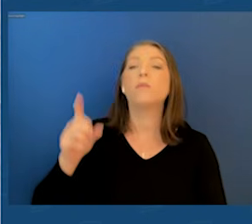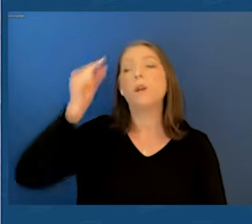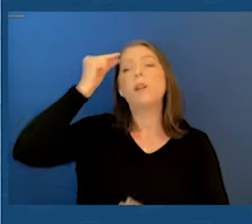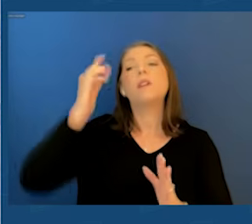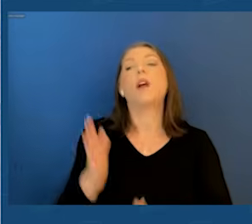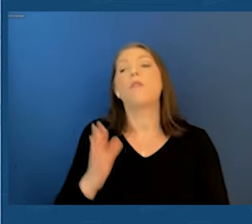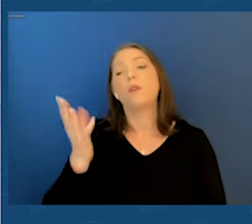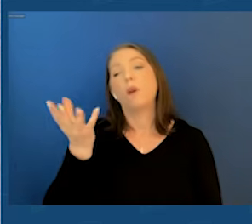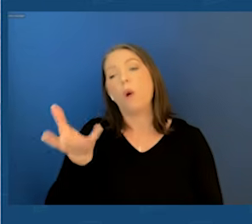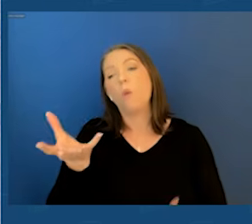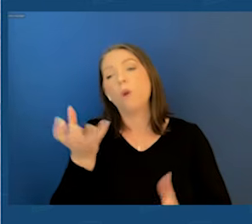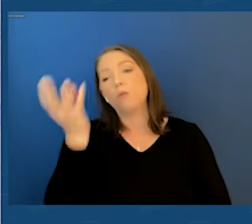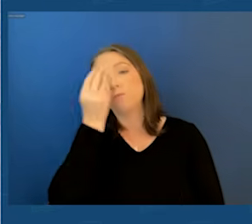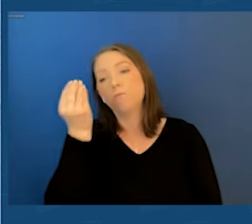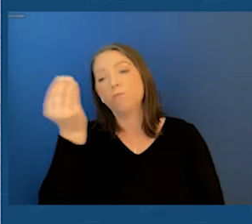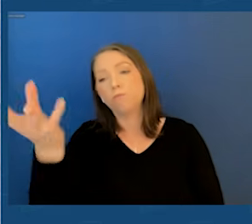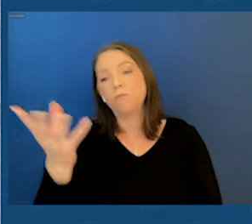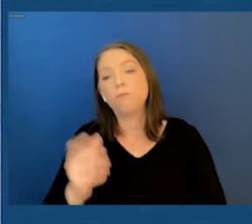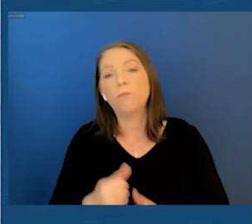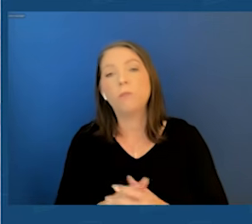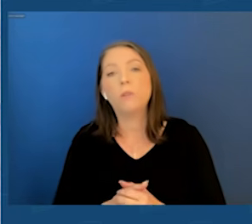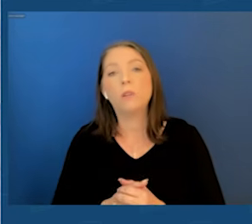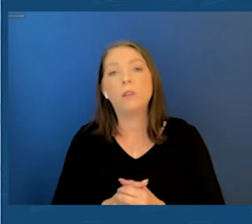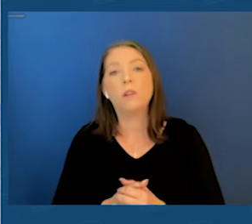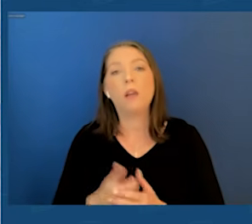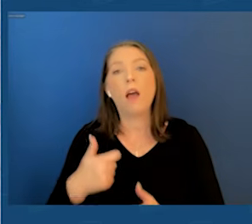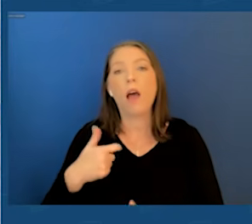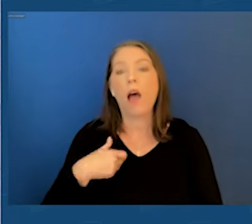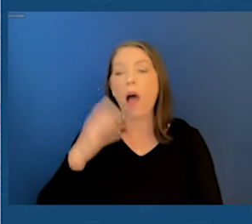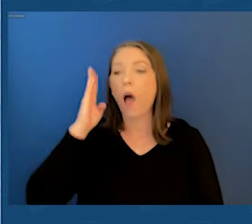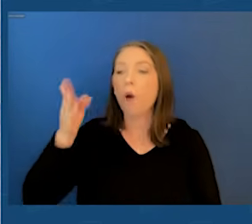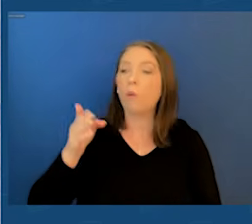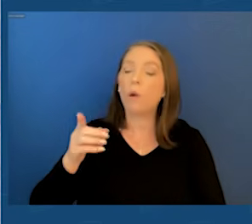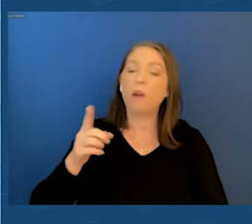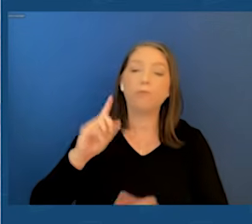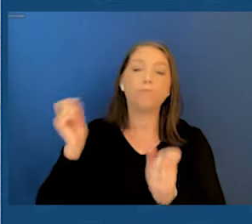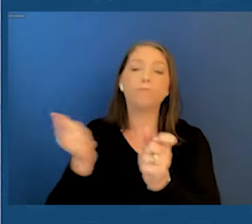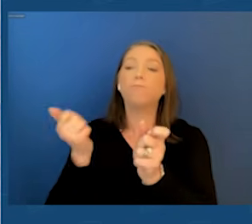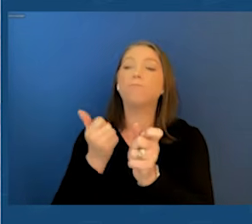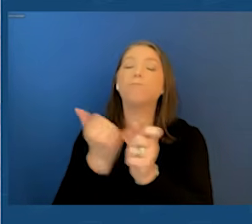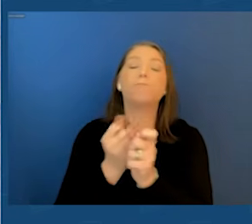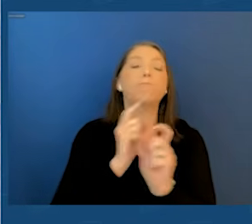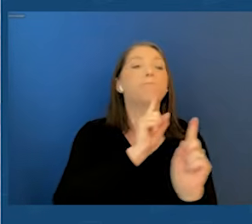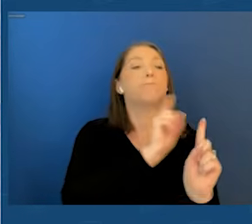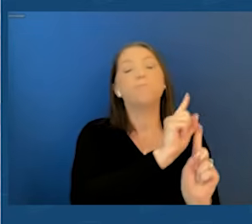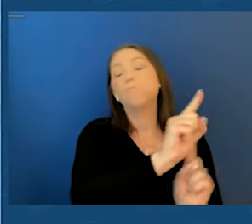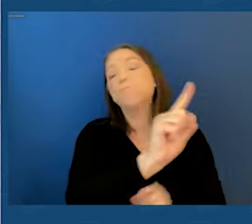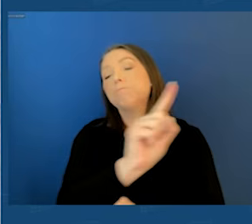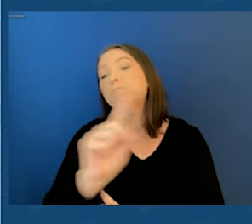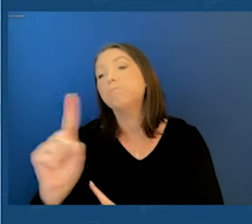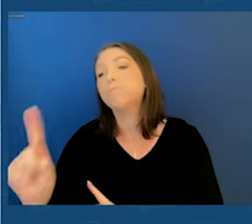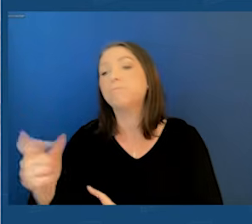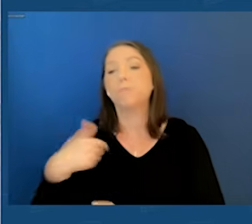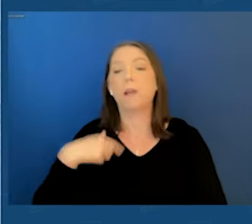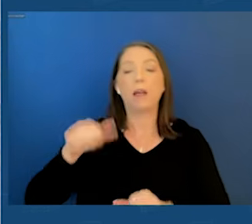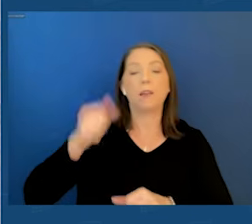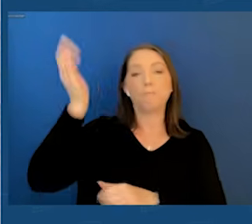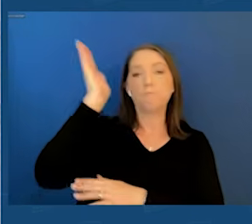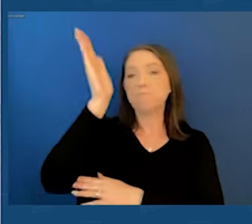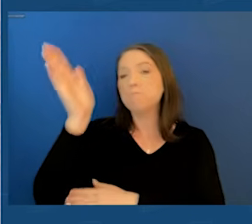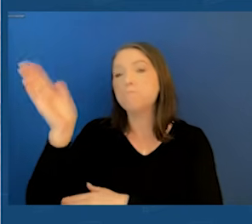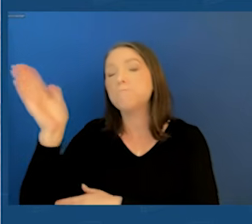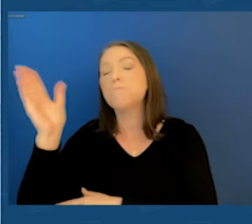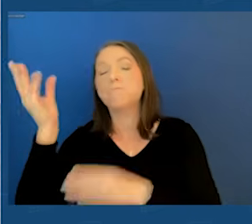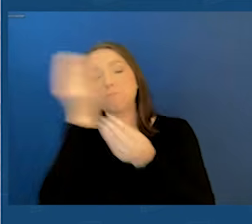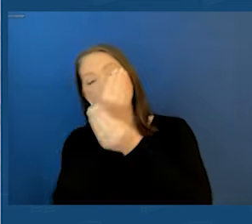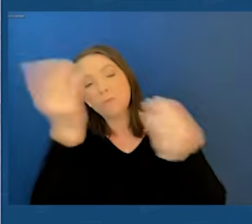this. I will be wherever you need me to go so I can speak to people and tell them what was done here.